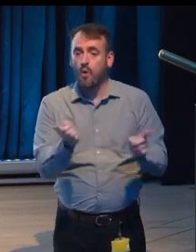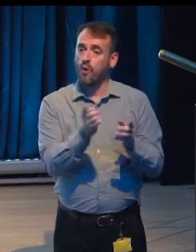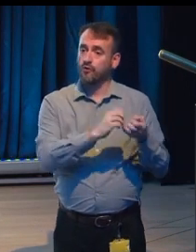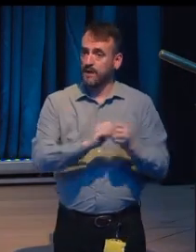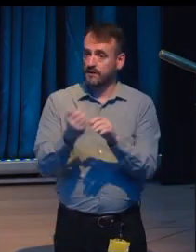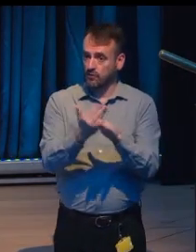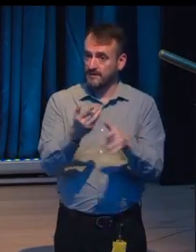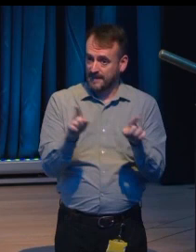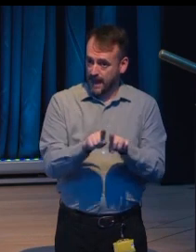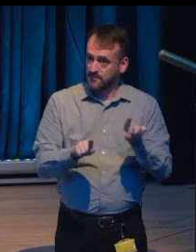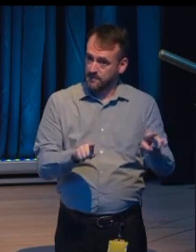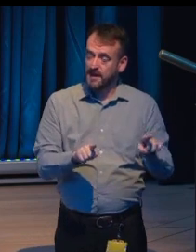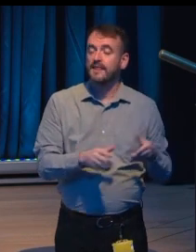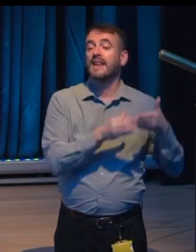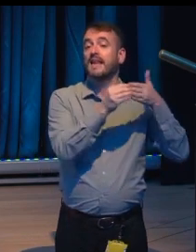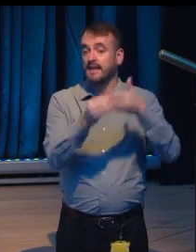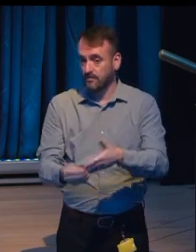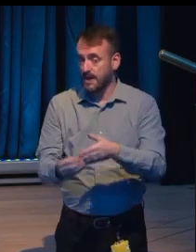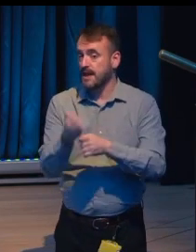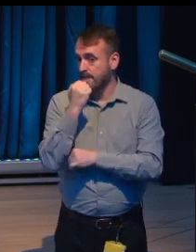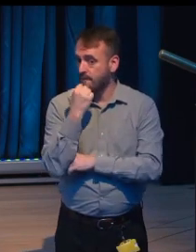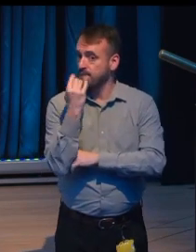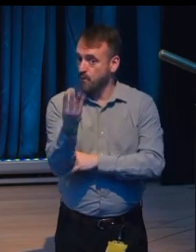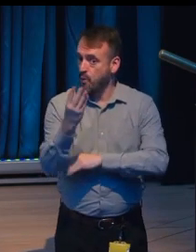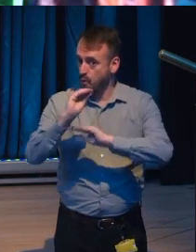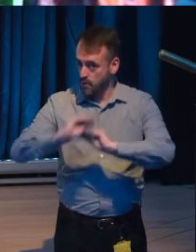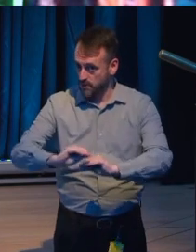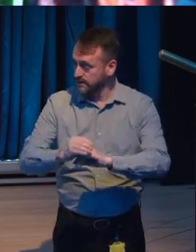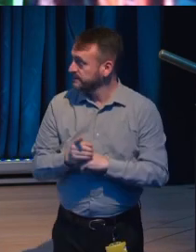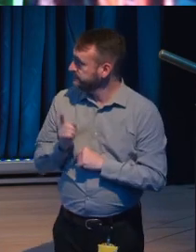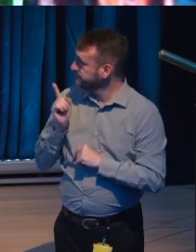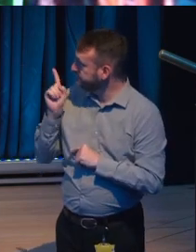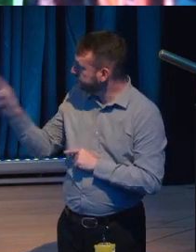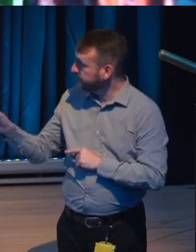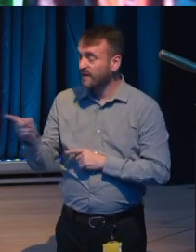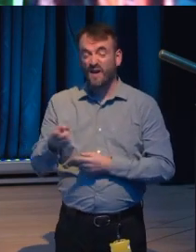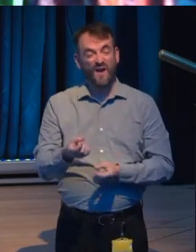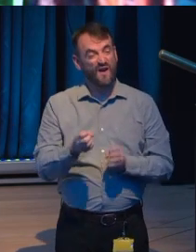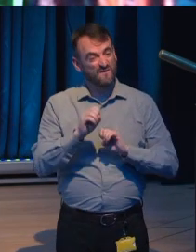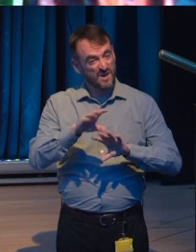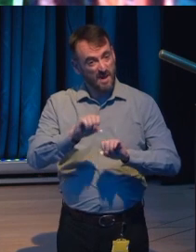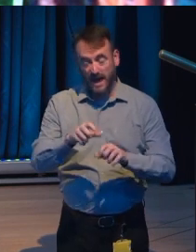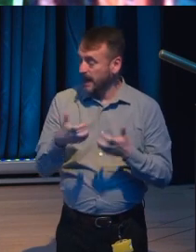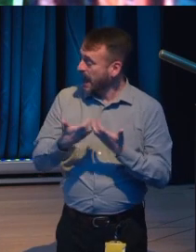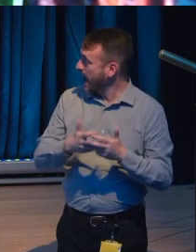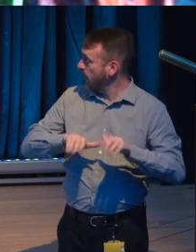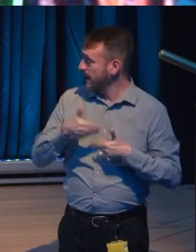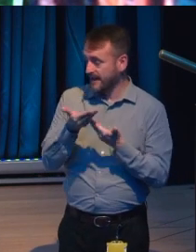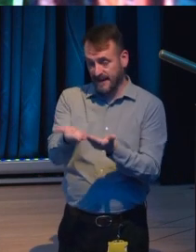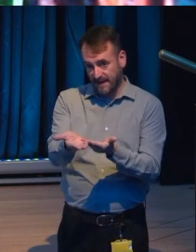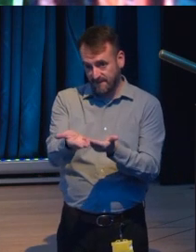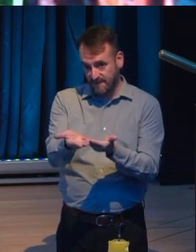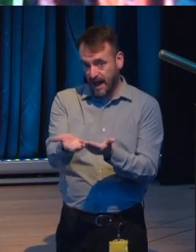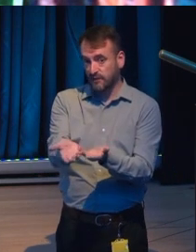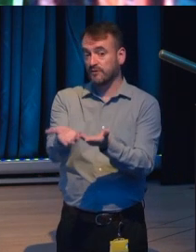nicely to lesson number 4, which is all around receiving feedback. Hopefully you'll never receive feedback quite this bad from